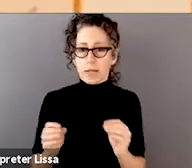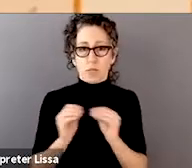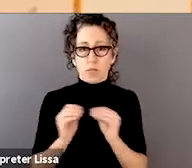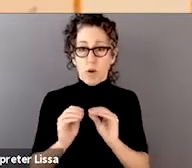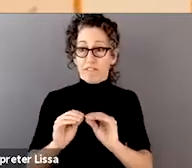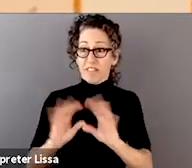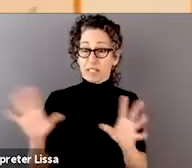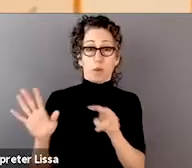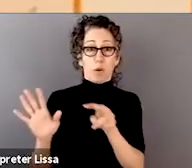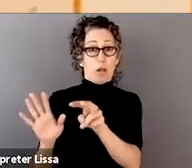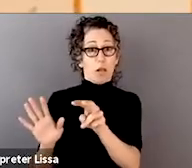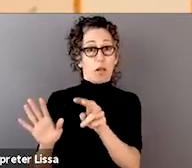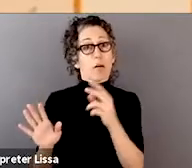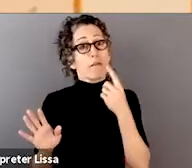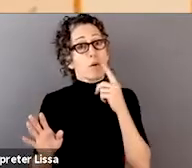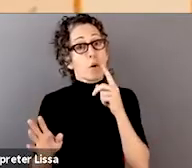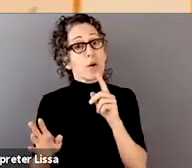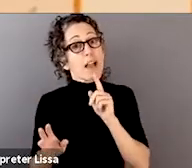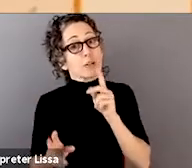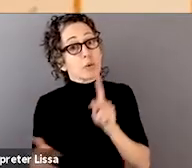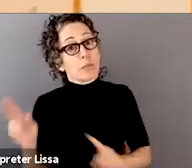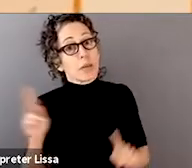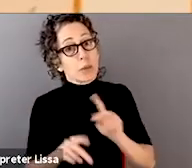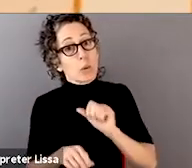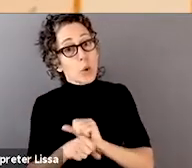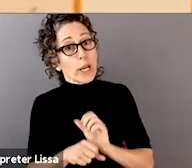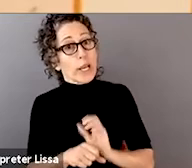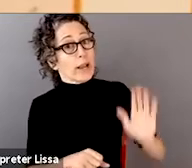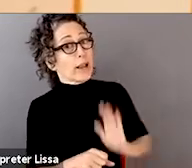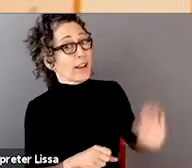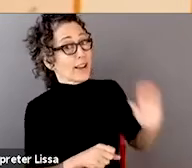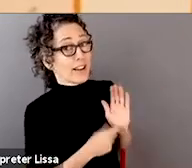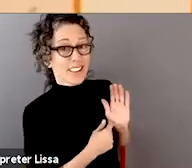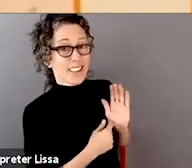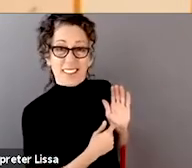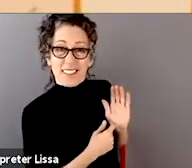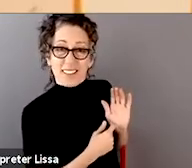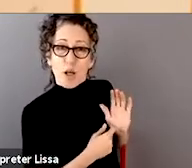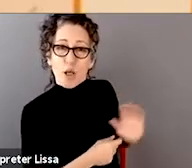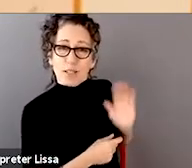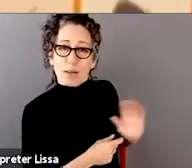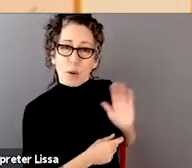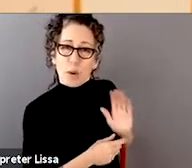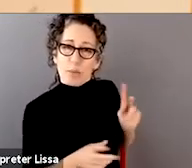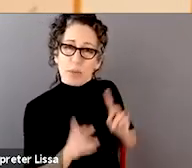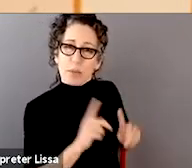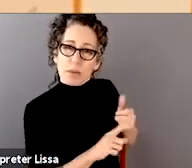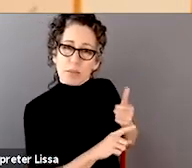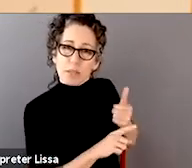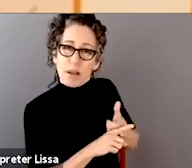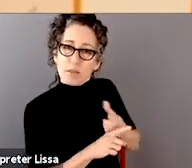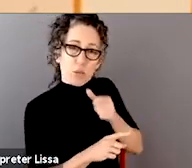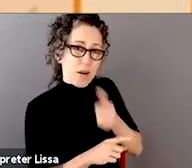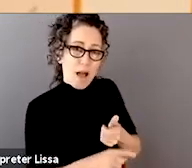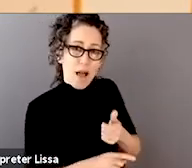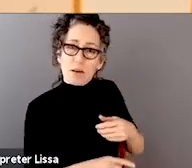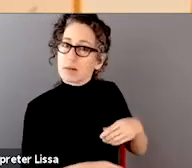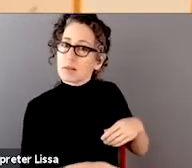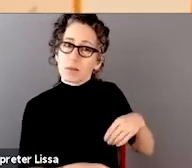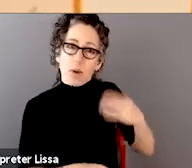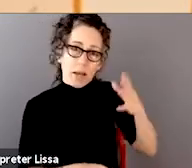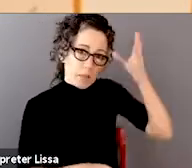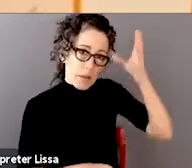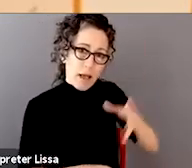who were working on the ground to make this change. And these people tended not to be the white male abolitionists who